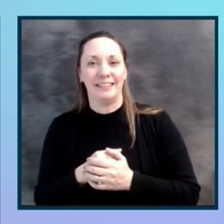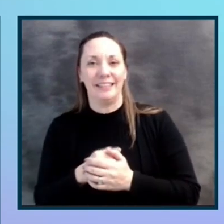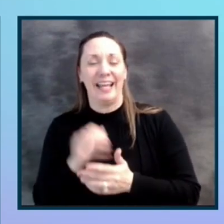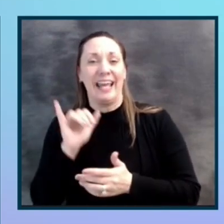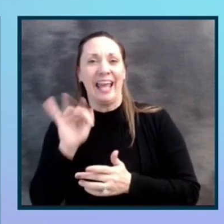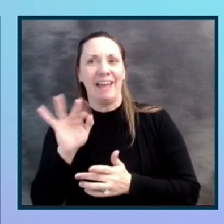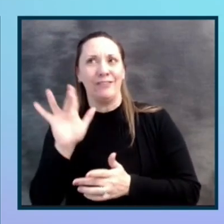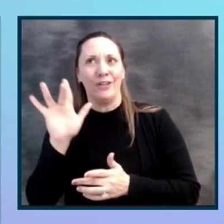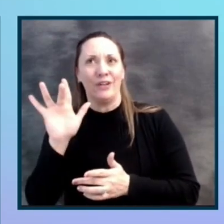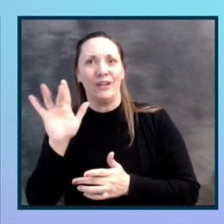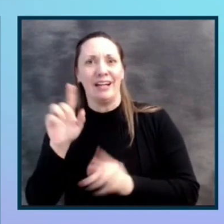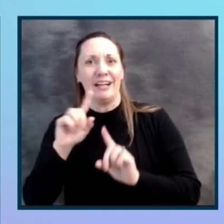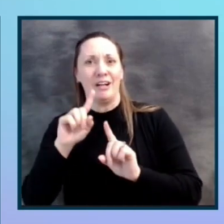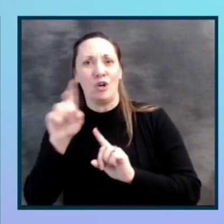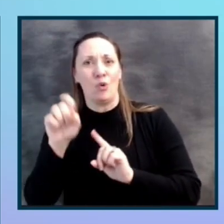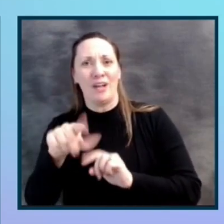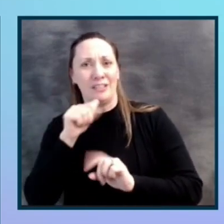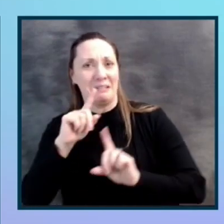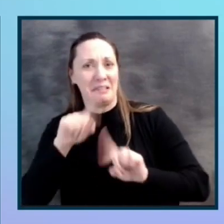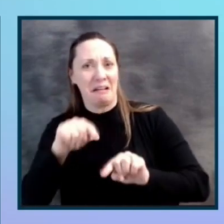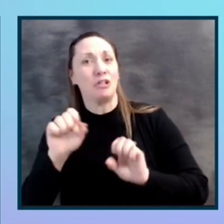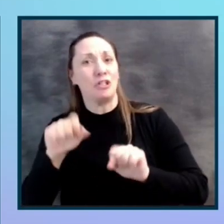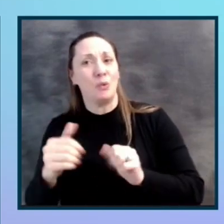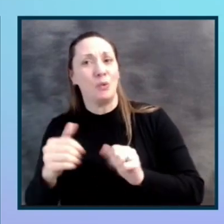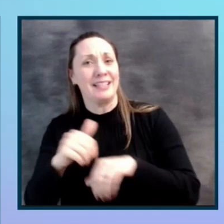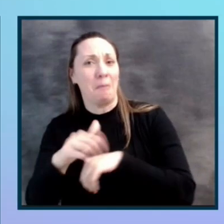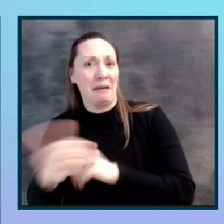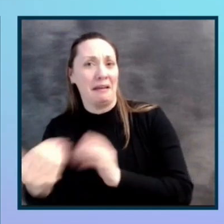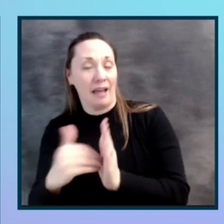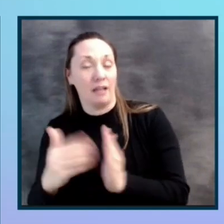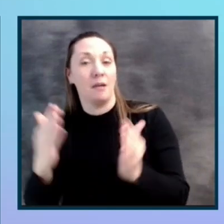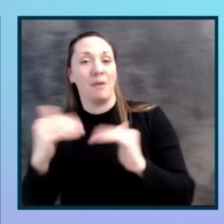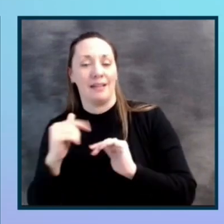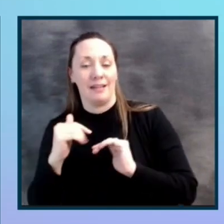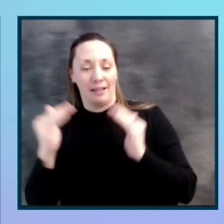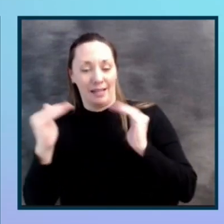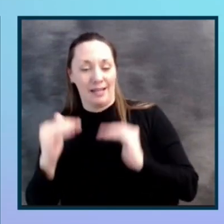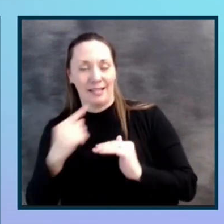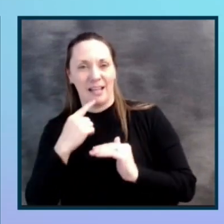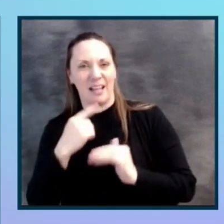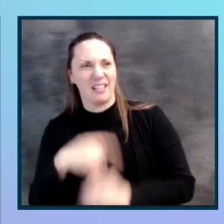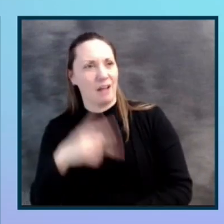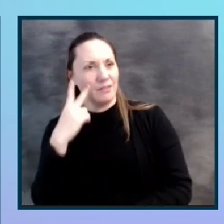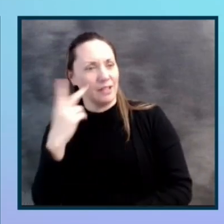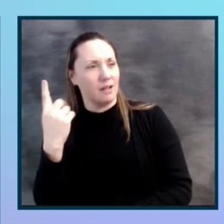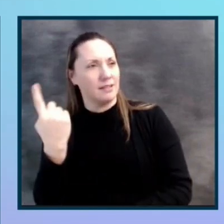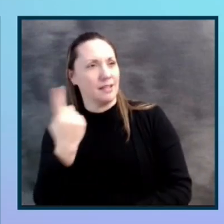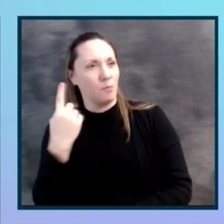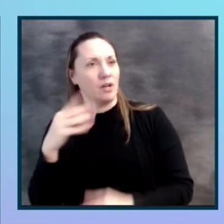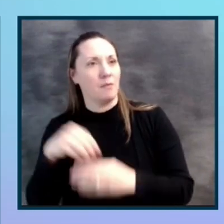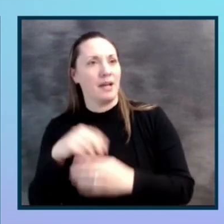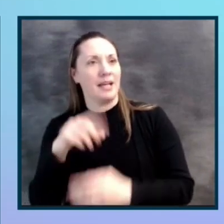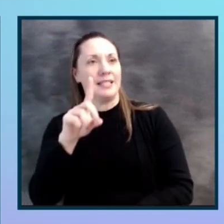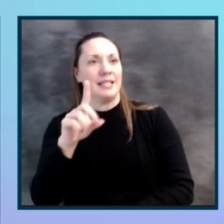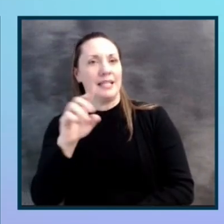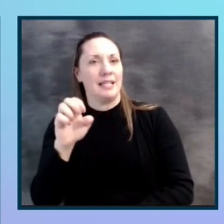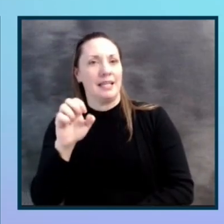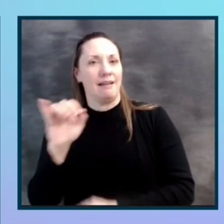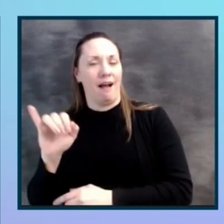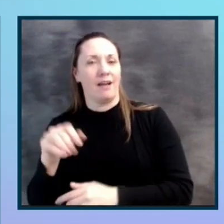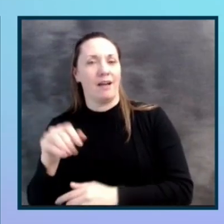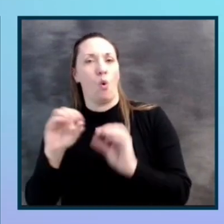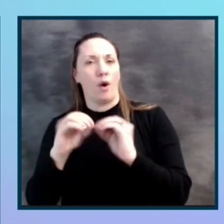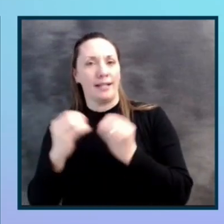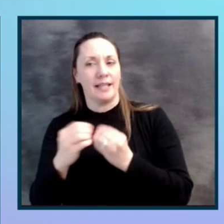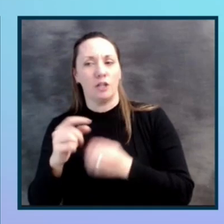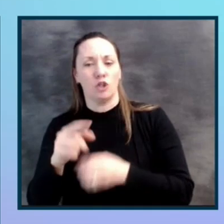question doesn't get answered, you can resubmit it. But the next one down here is, I came across someone in my DE&I organization who